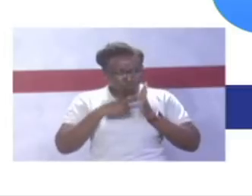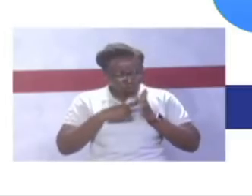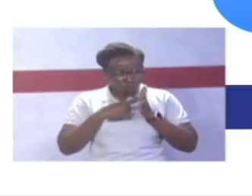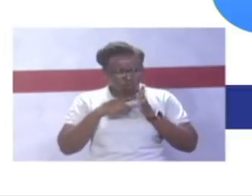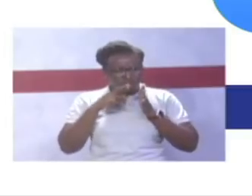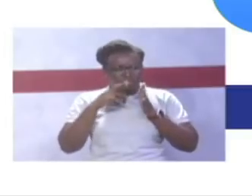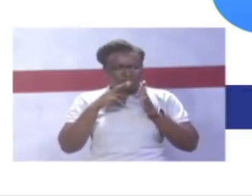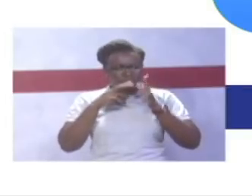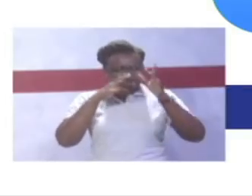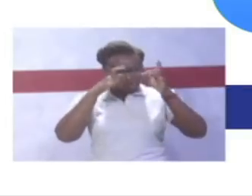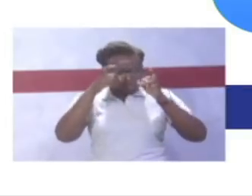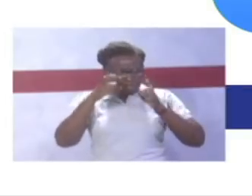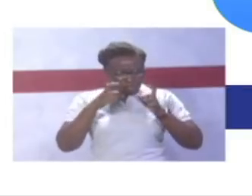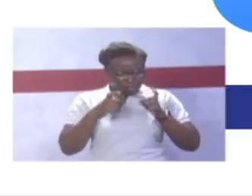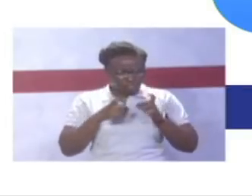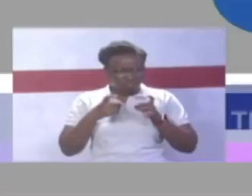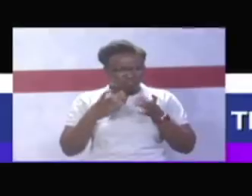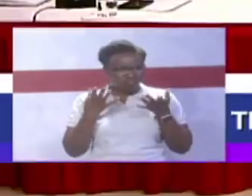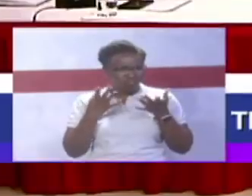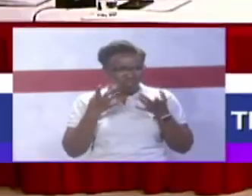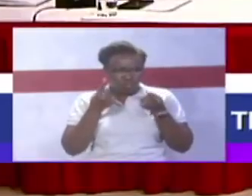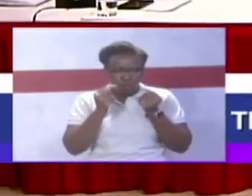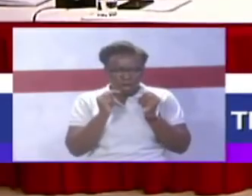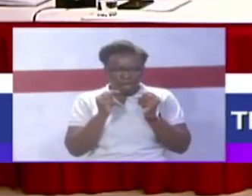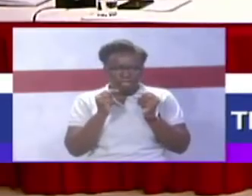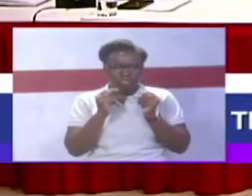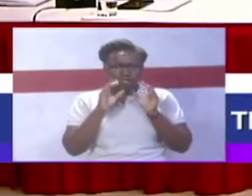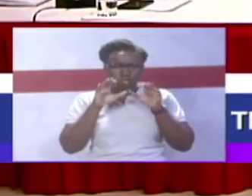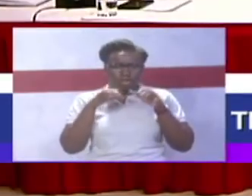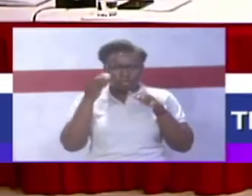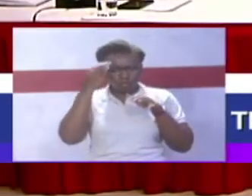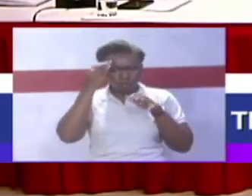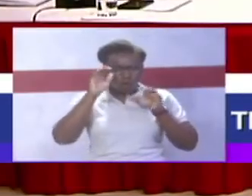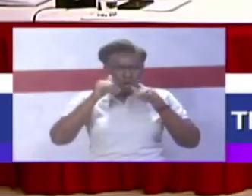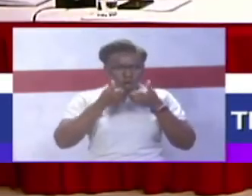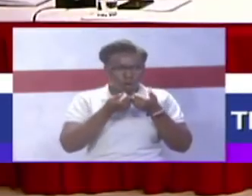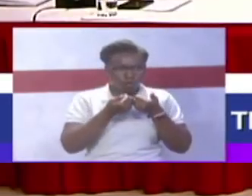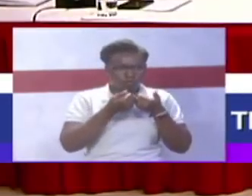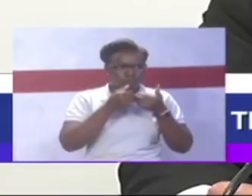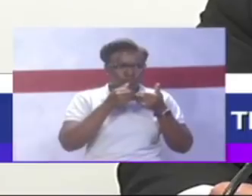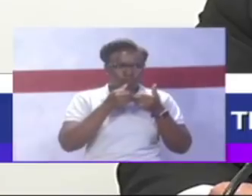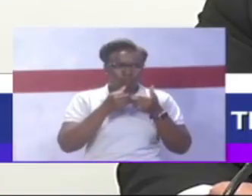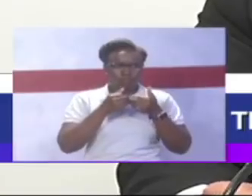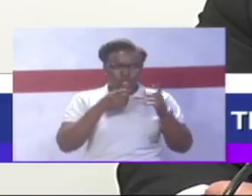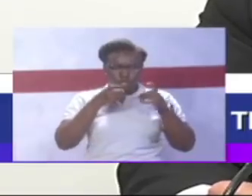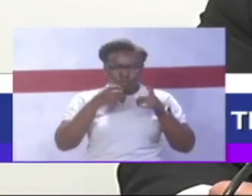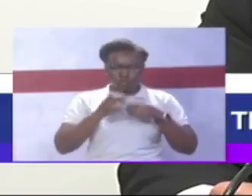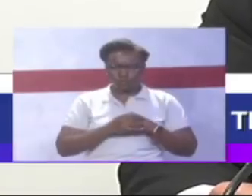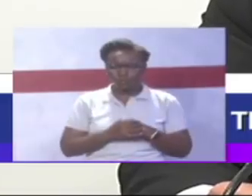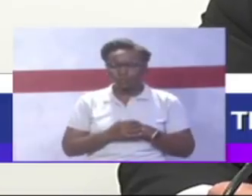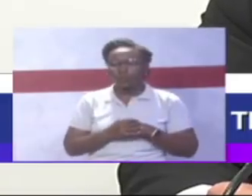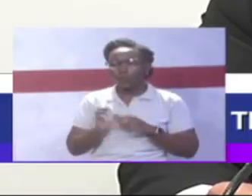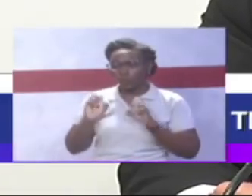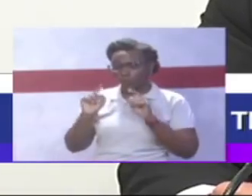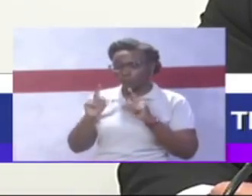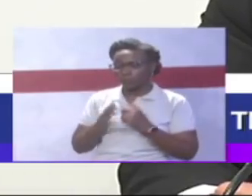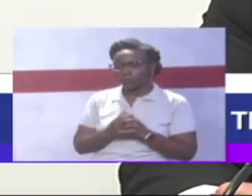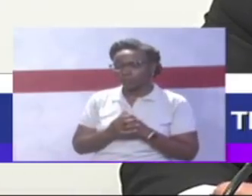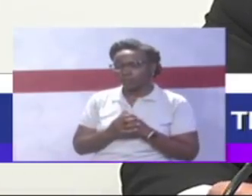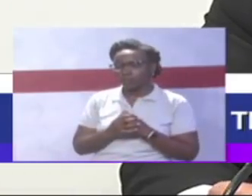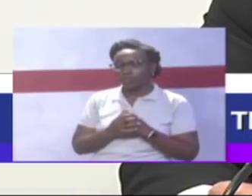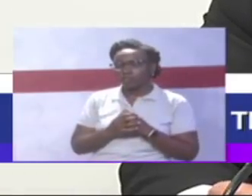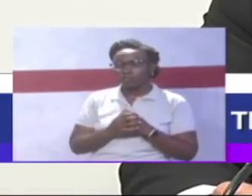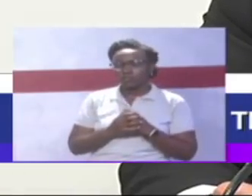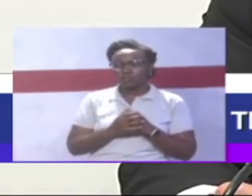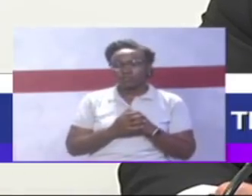you. So if I could take the second question first. So with regards to Delta, what we do is we continue, as you know, we have increased